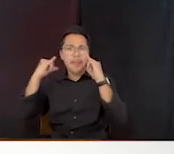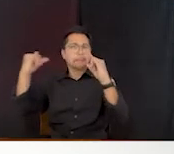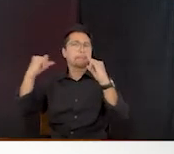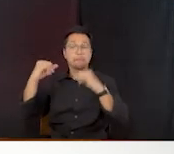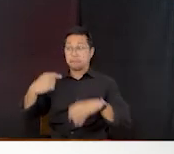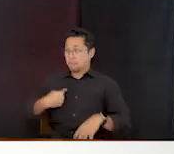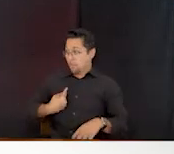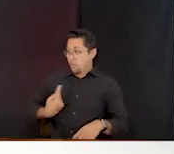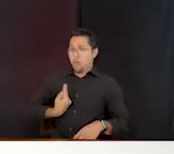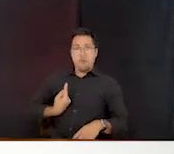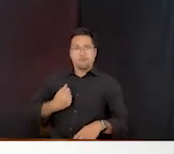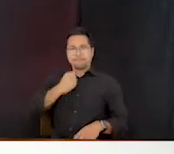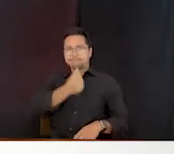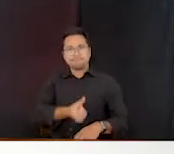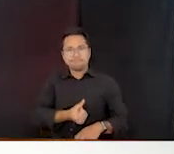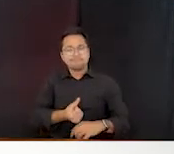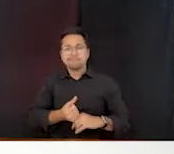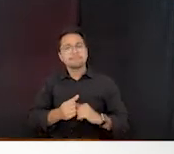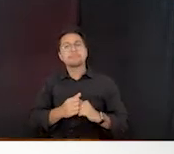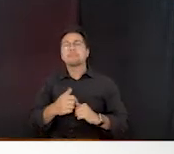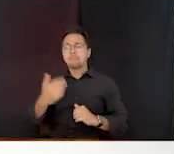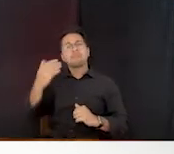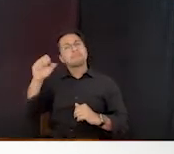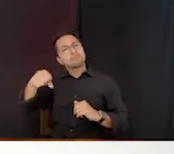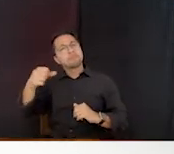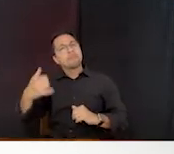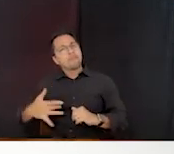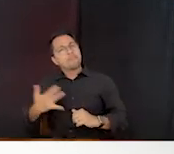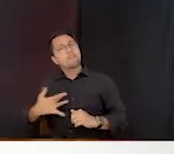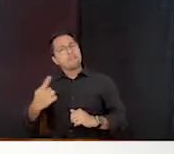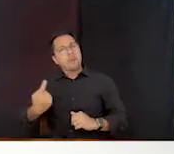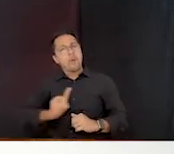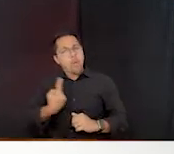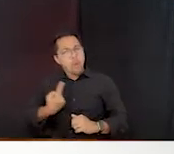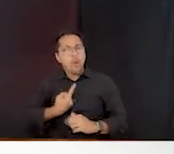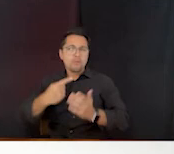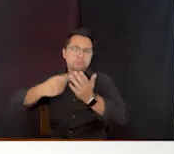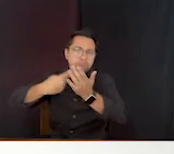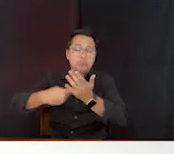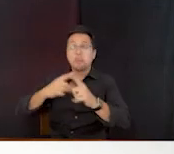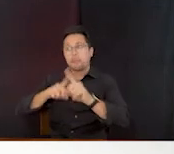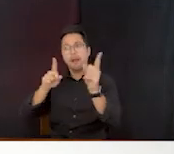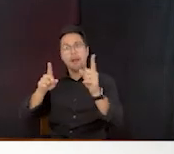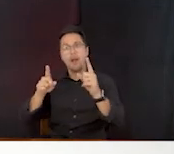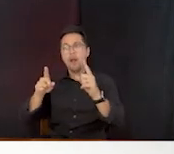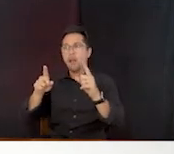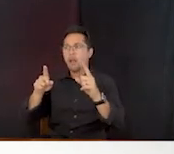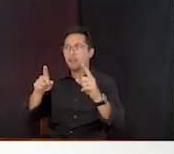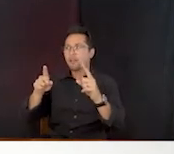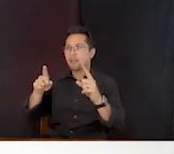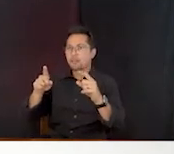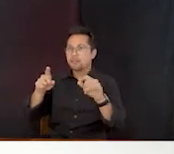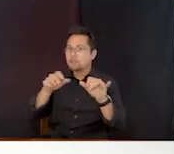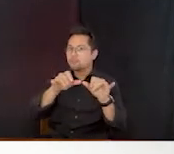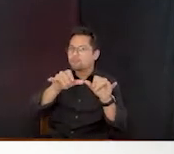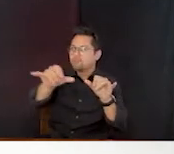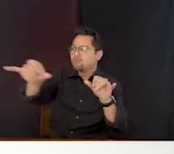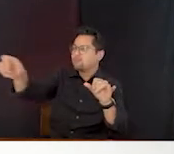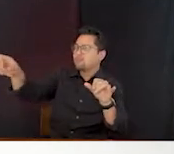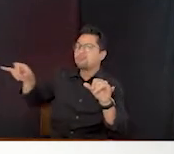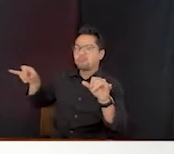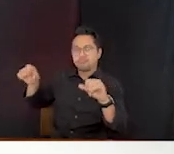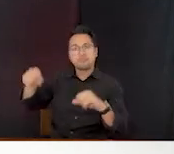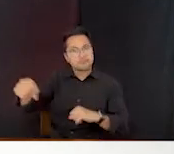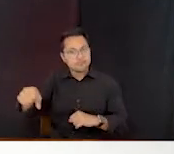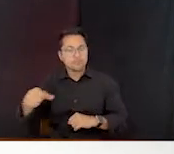me. And even though you do feel alone, it was comforting to know that a lot of people felt alone. So I always had